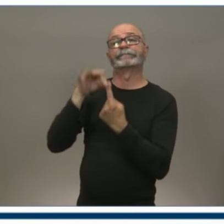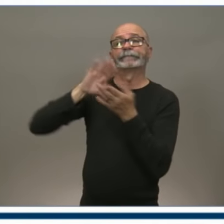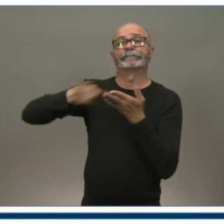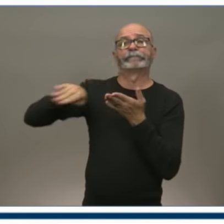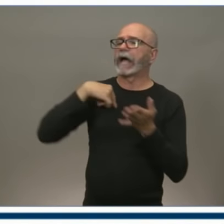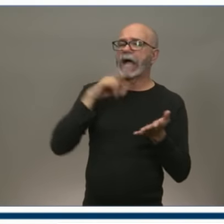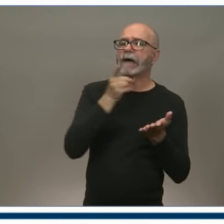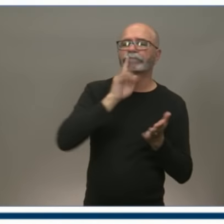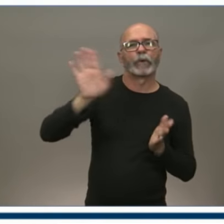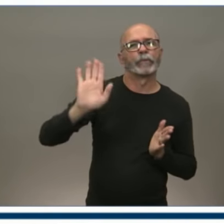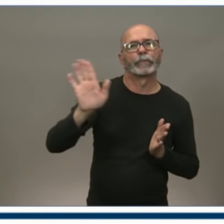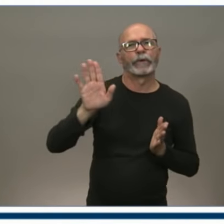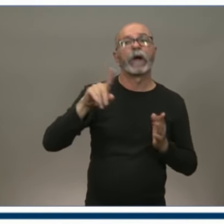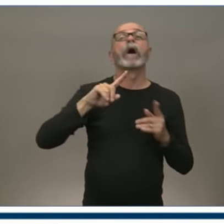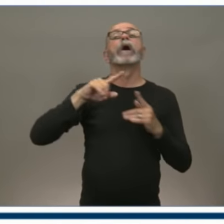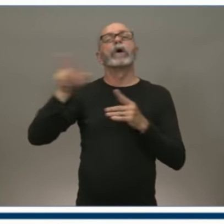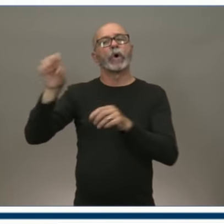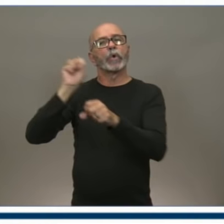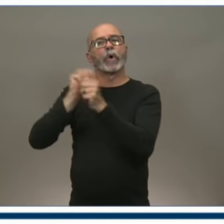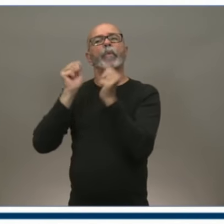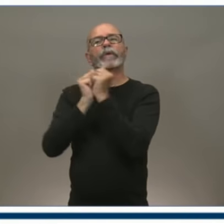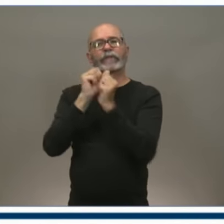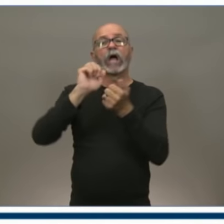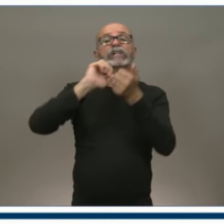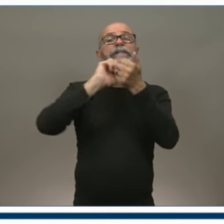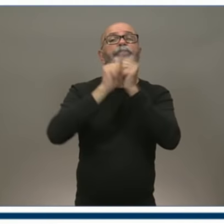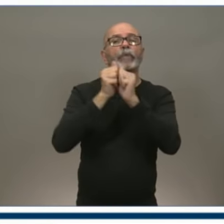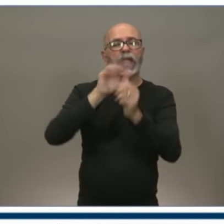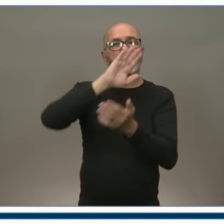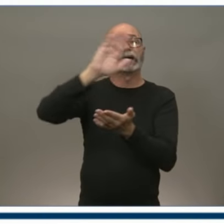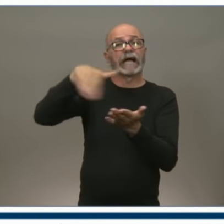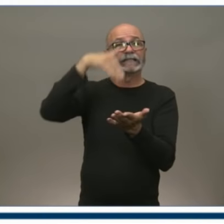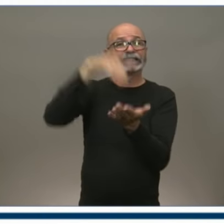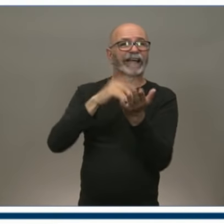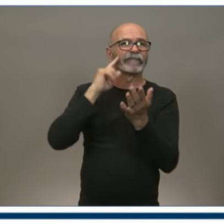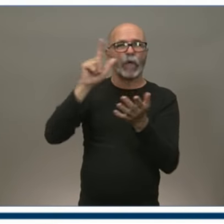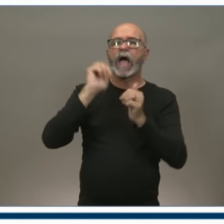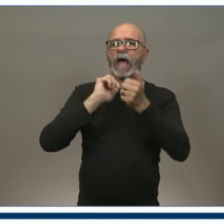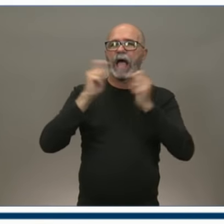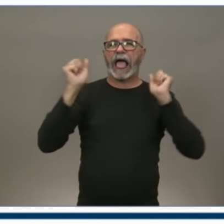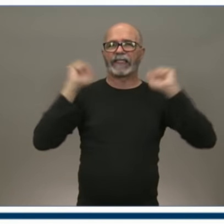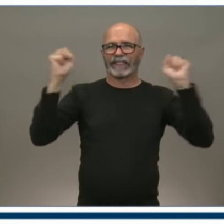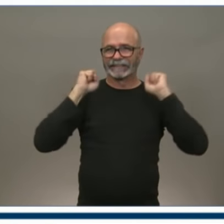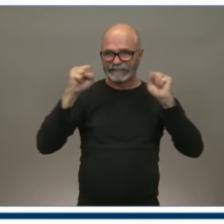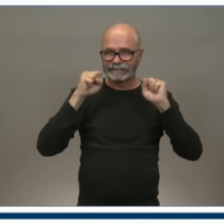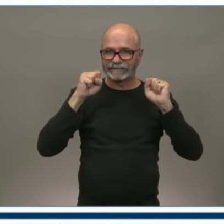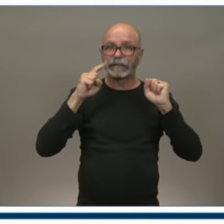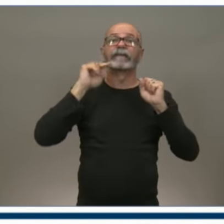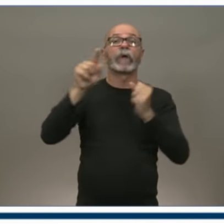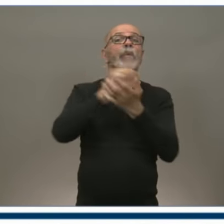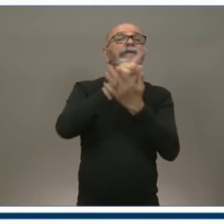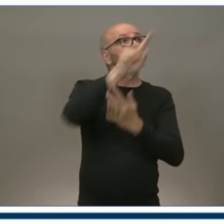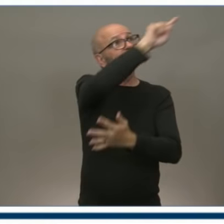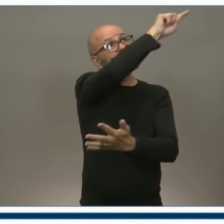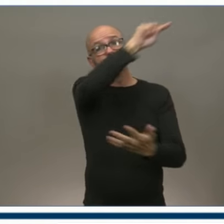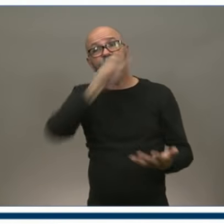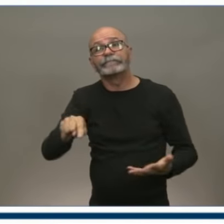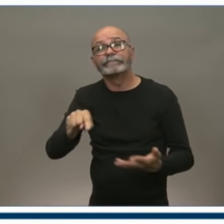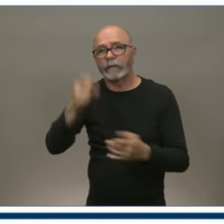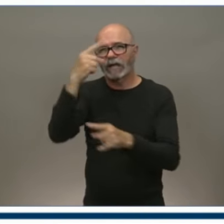and Sports Center Atlantic for several weeks prior to them coming here, and making sure that they've developed a comprehensive